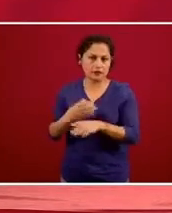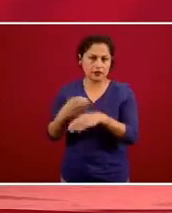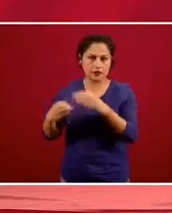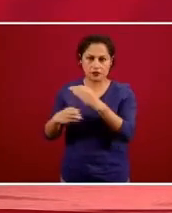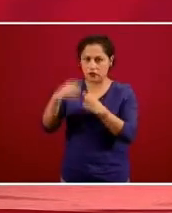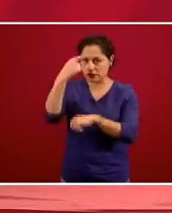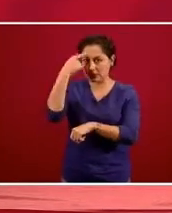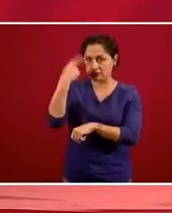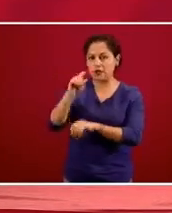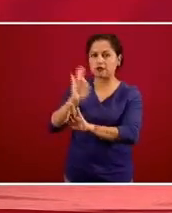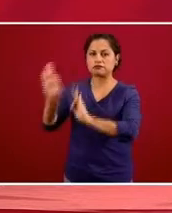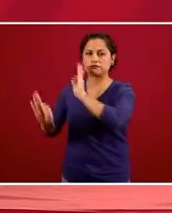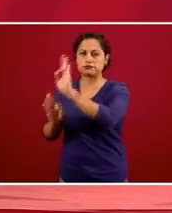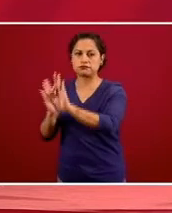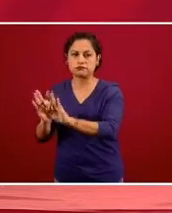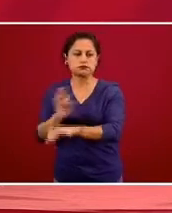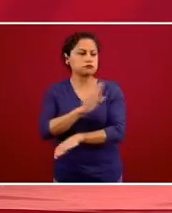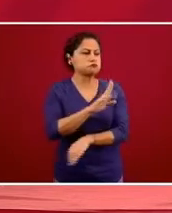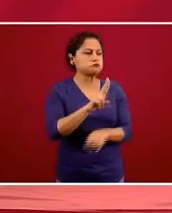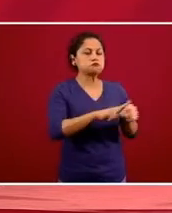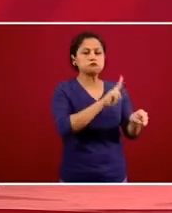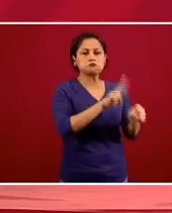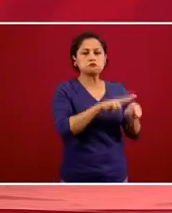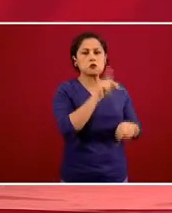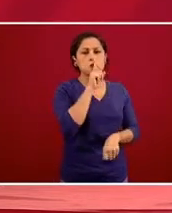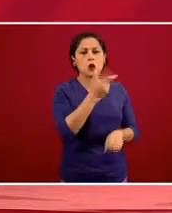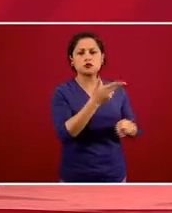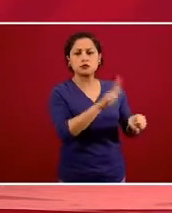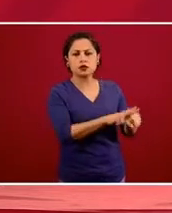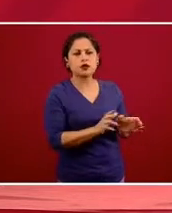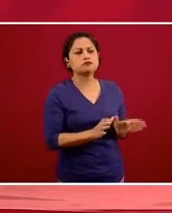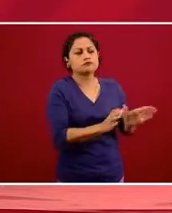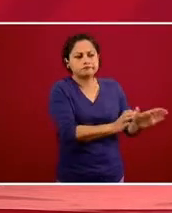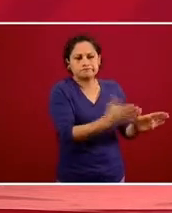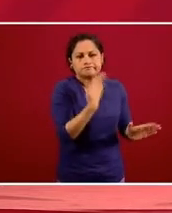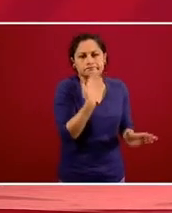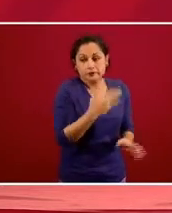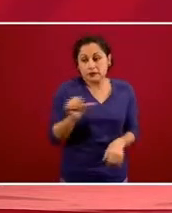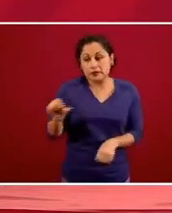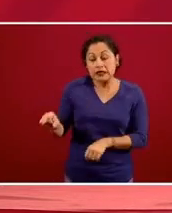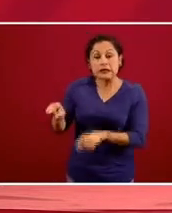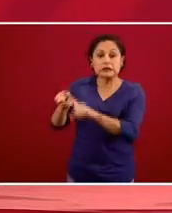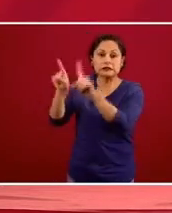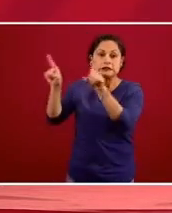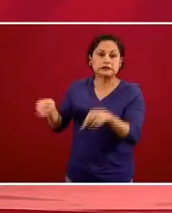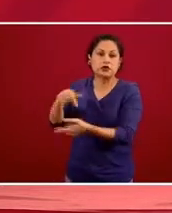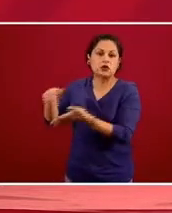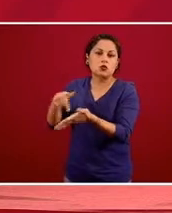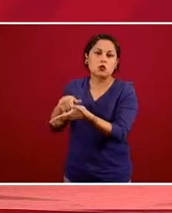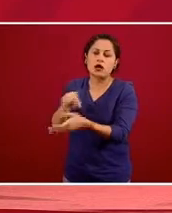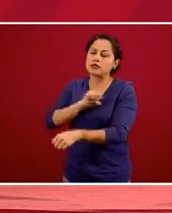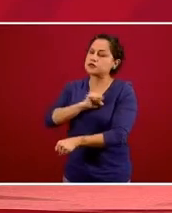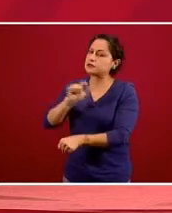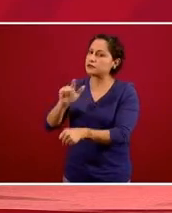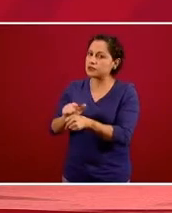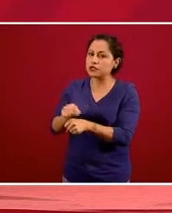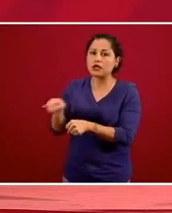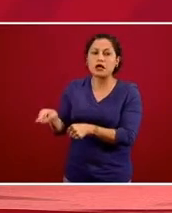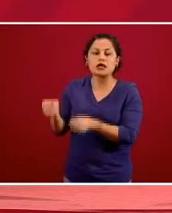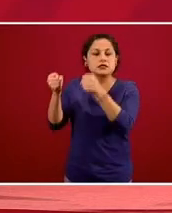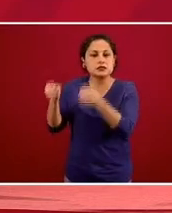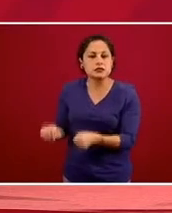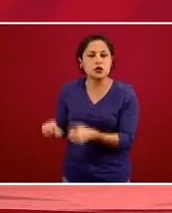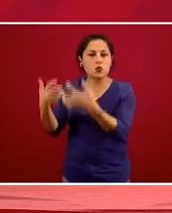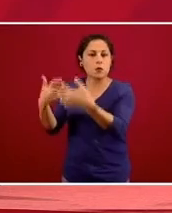having a room that needs to have specific characteristics. It's not any room. In this room, the